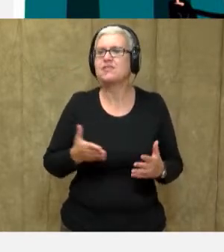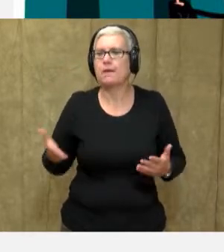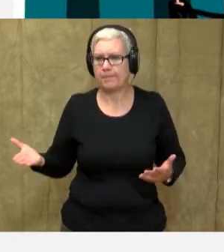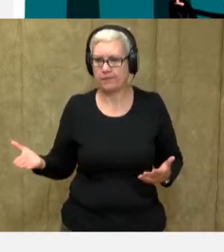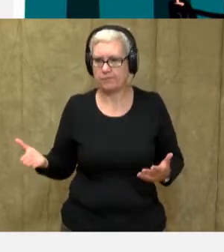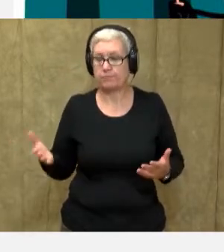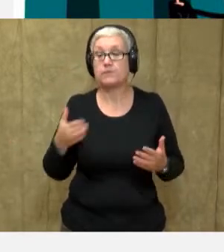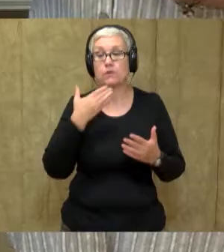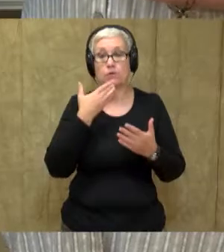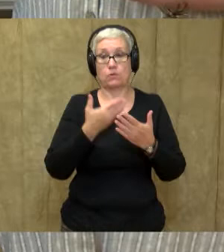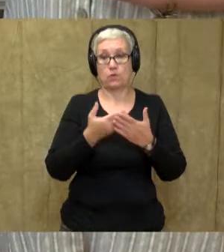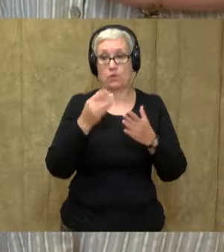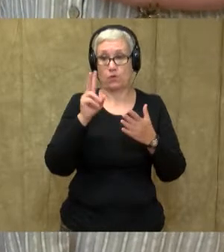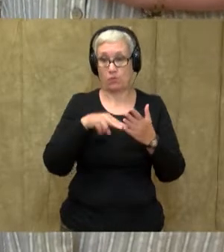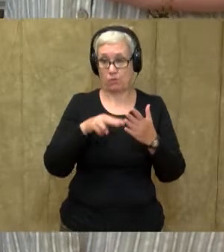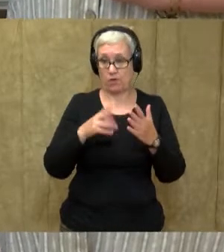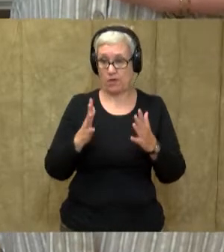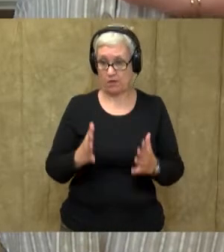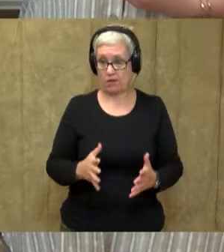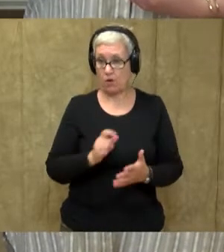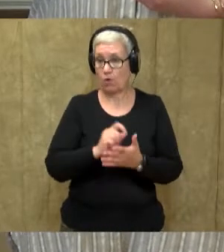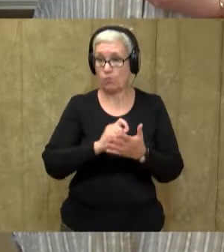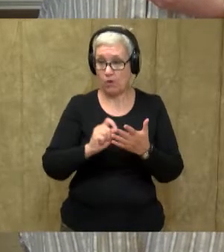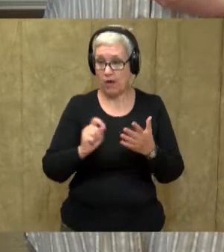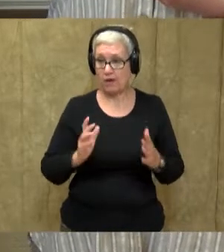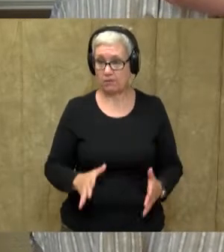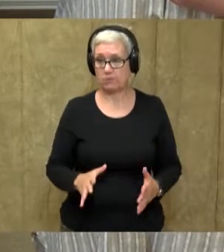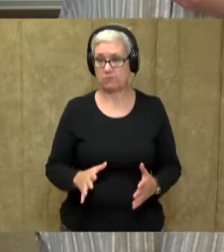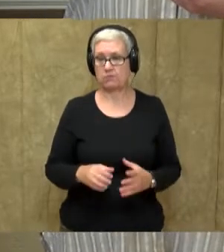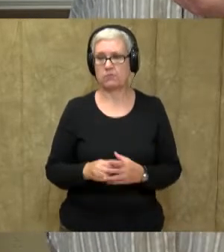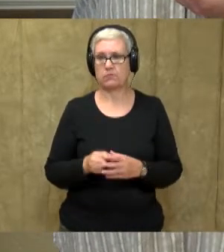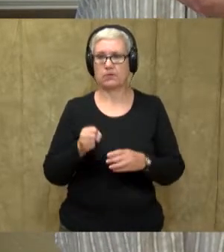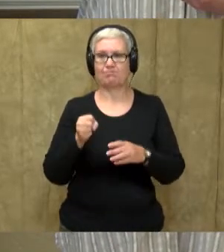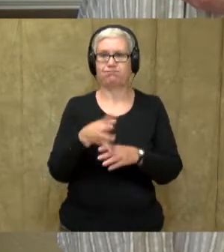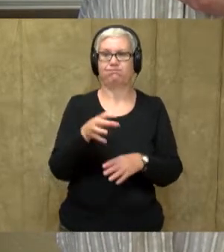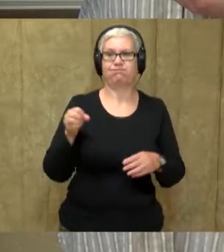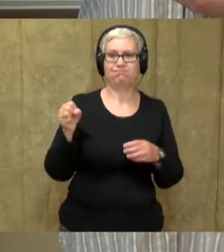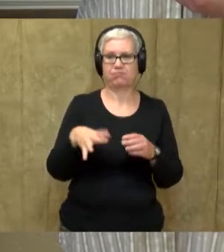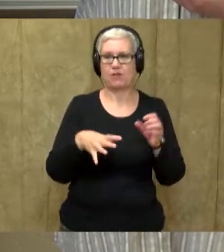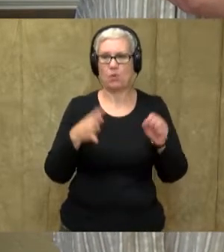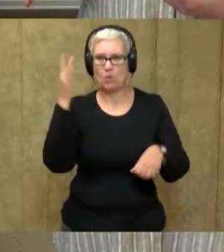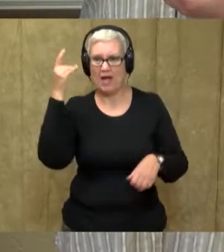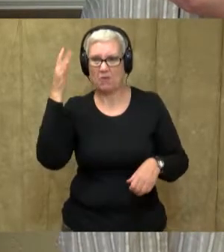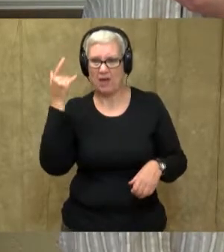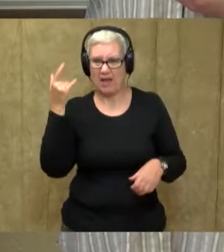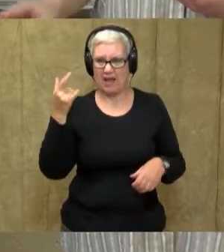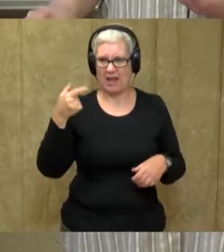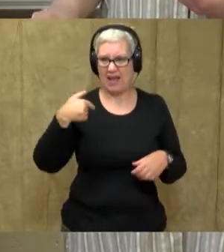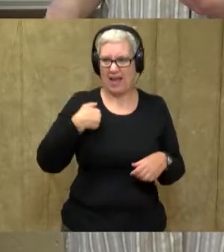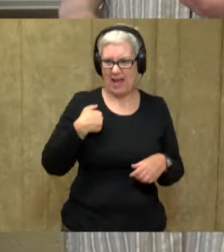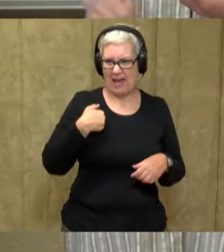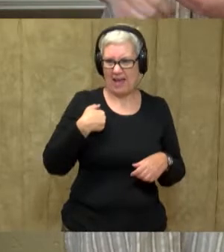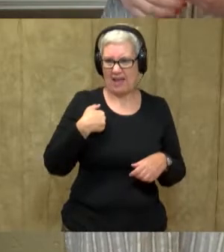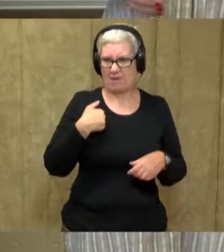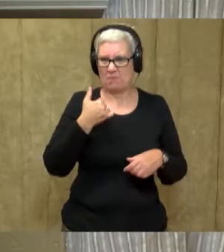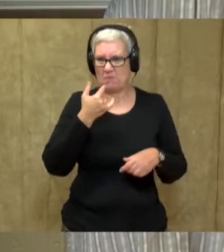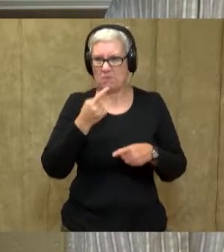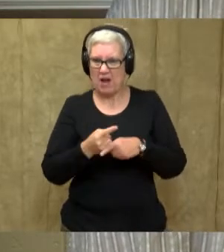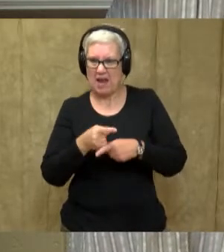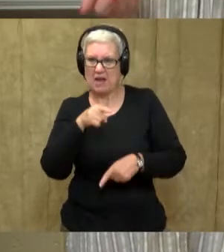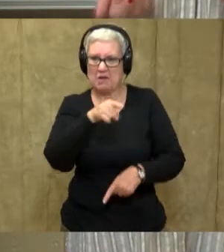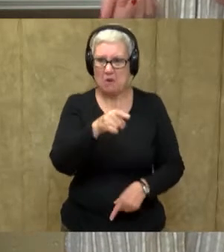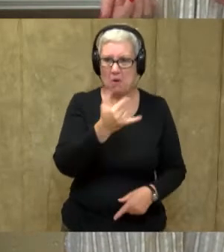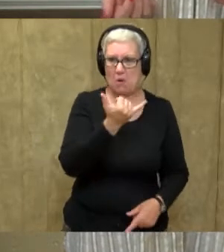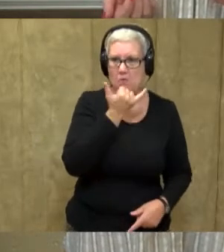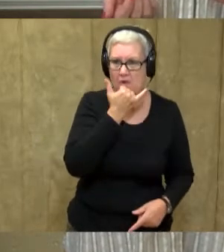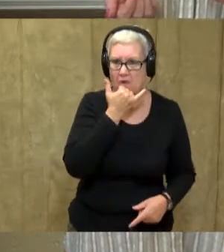Good writers don't just start blasting their opponent with why the opponent is wrong. How many of us are